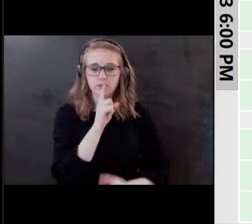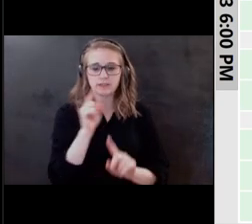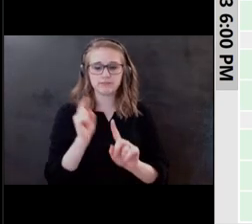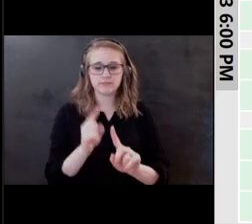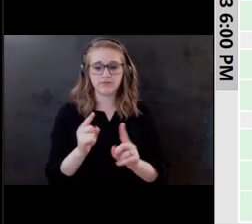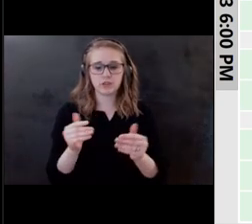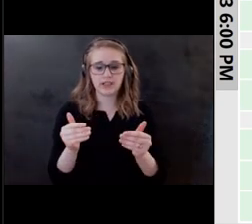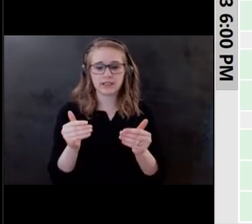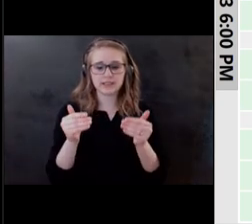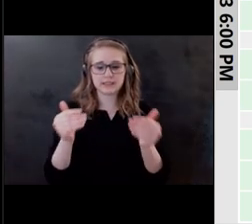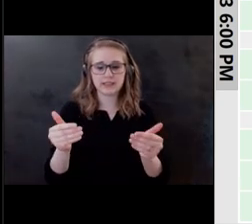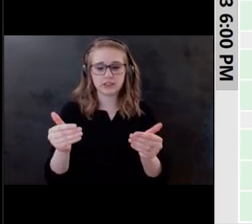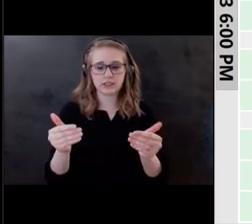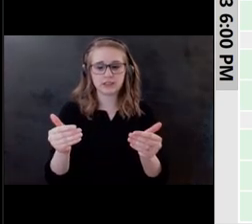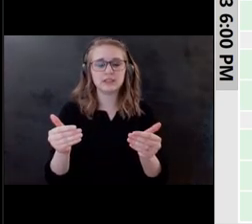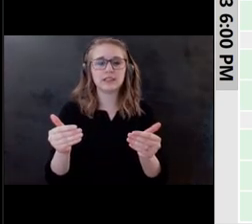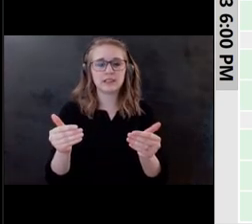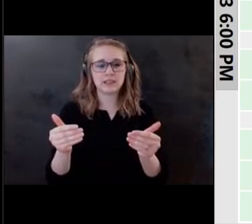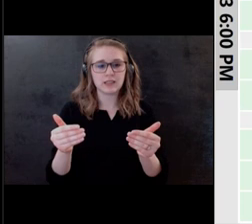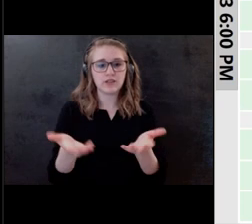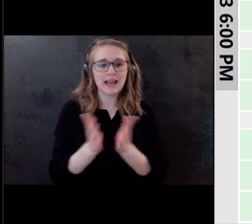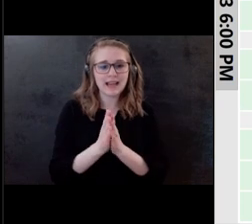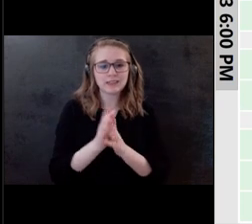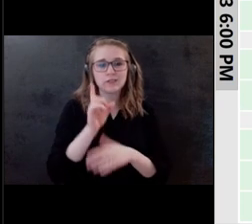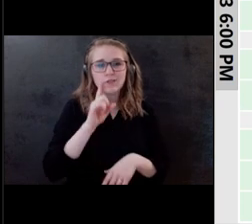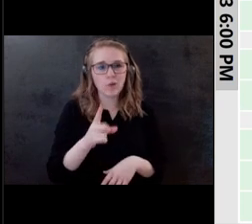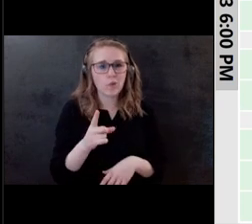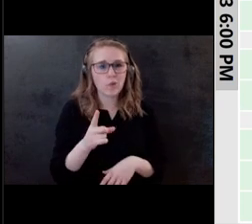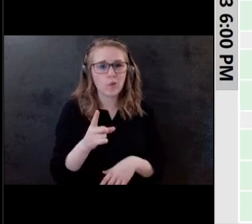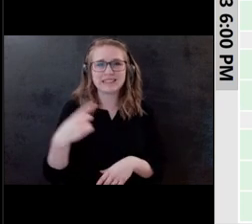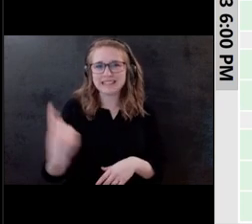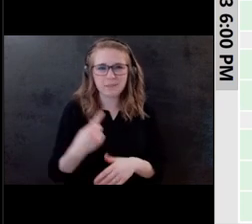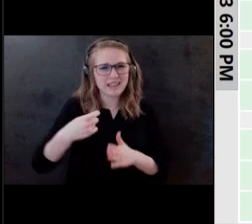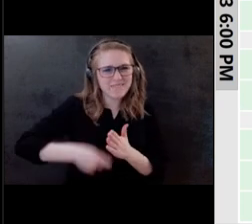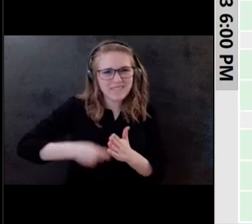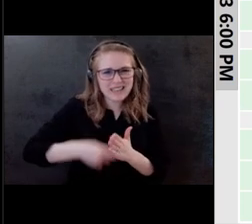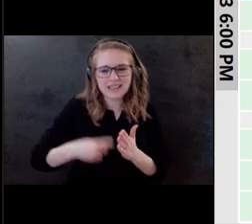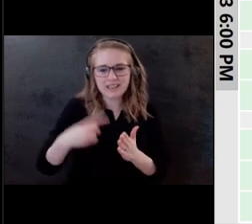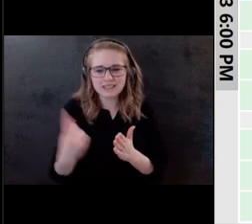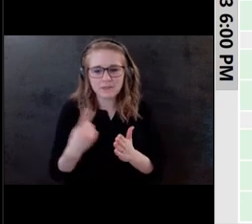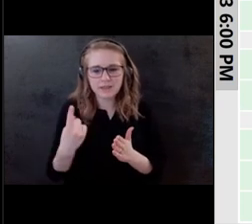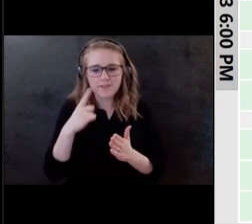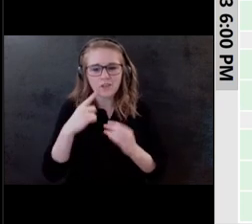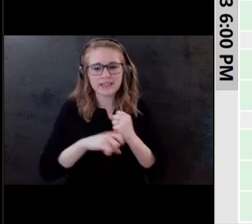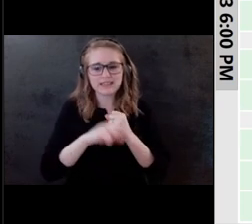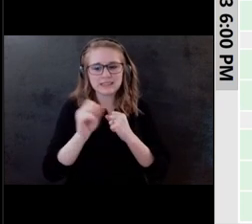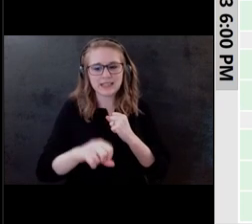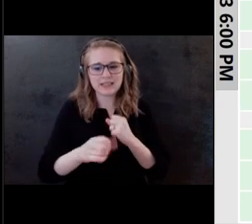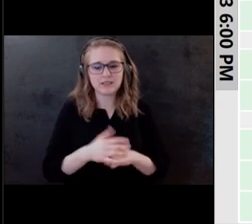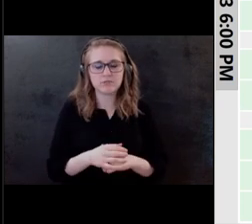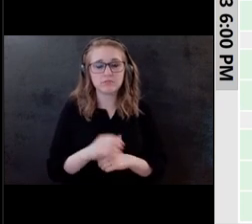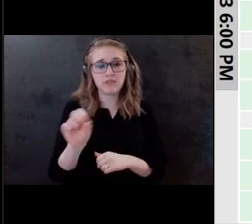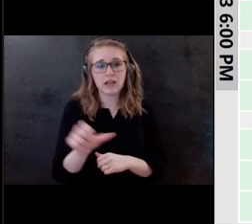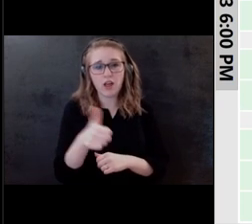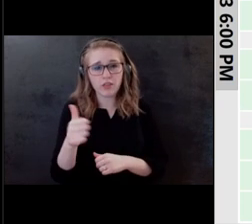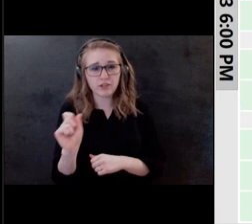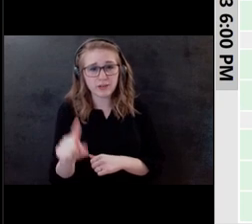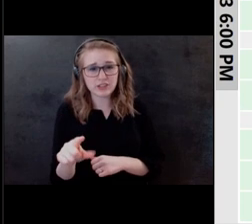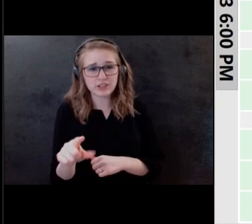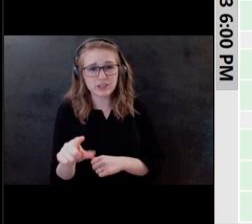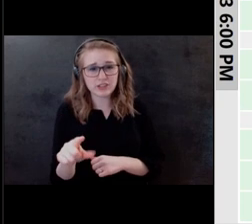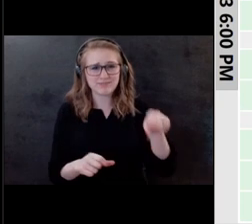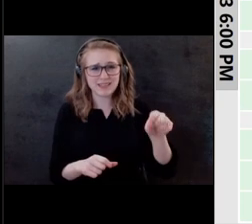should ask for penalties or some fee for keep extending. One of my other questions is yes,